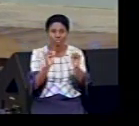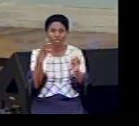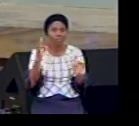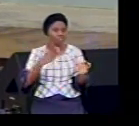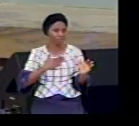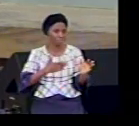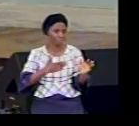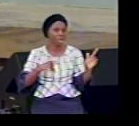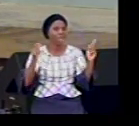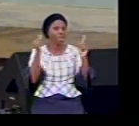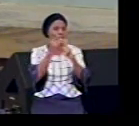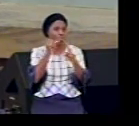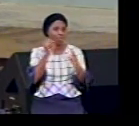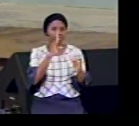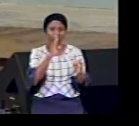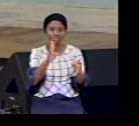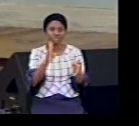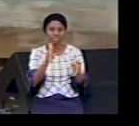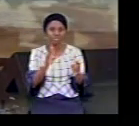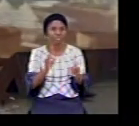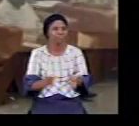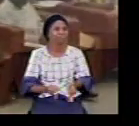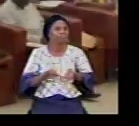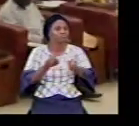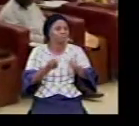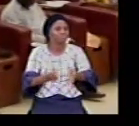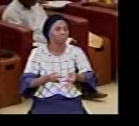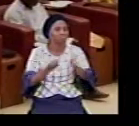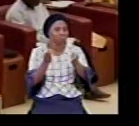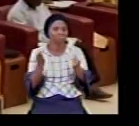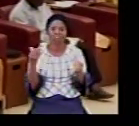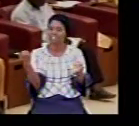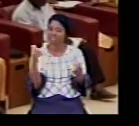my words be prolonged anymore.